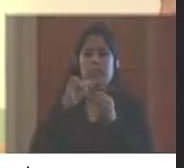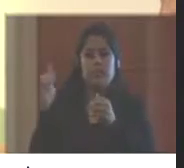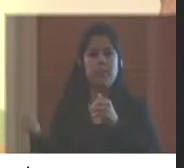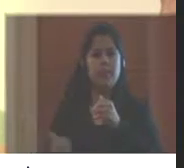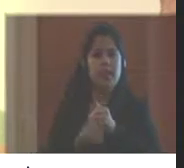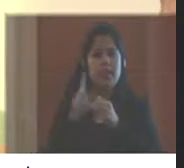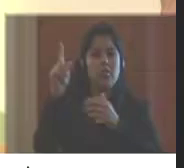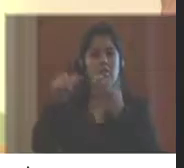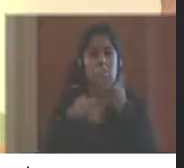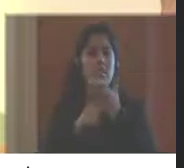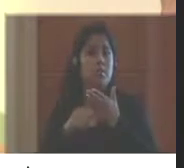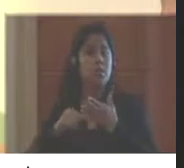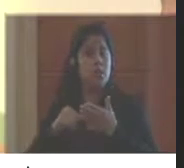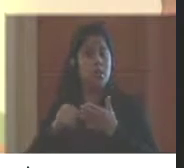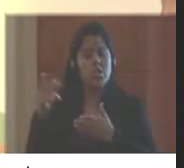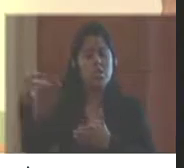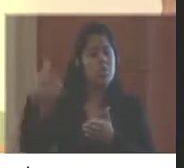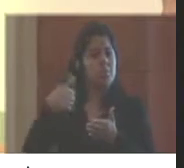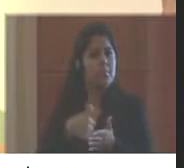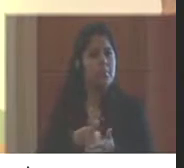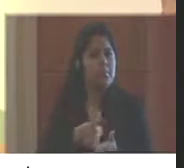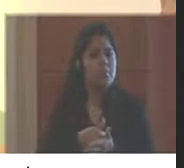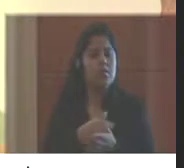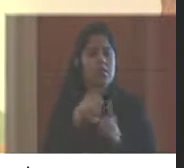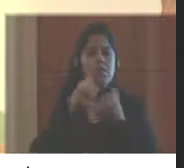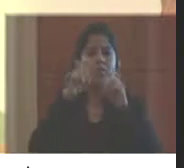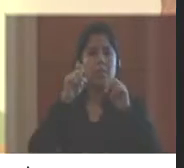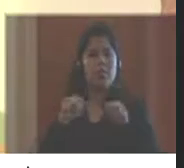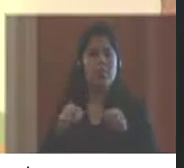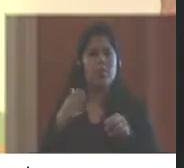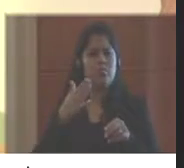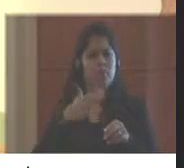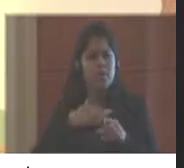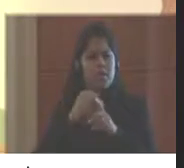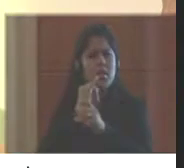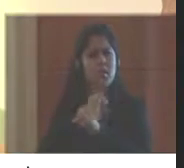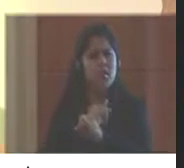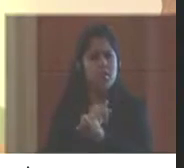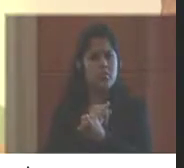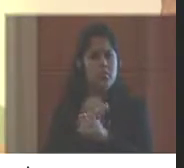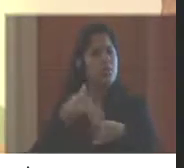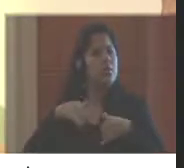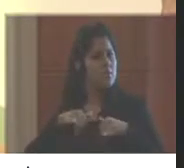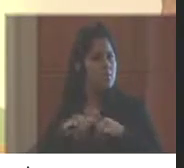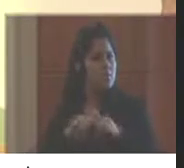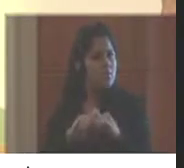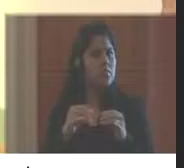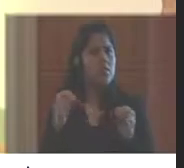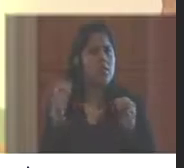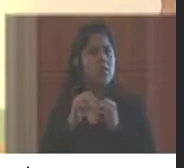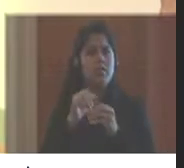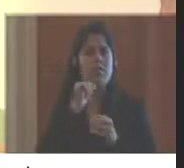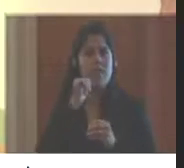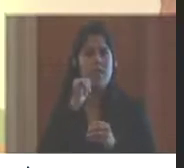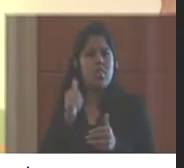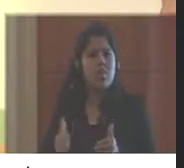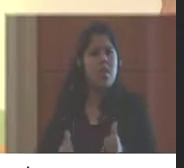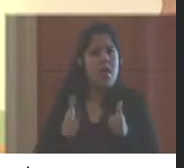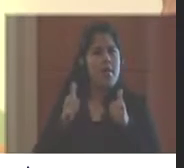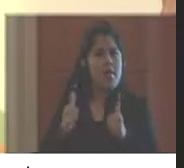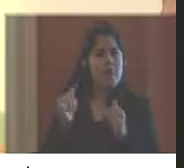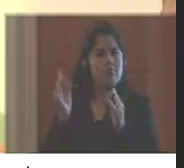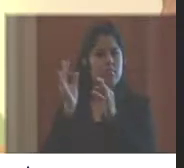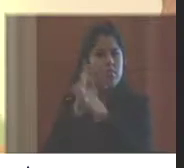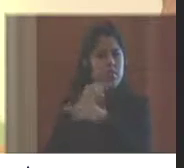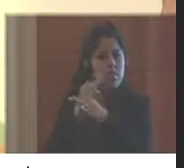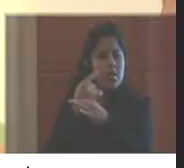our institutions are not yet well designed enough so that I know what I'm accountable for and what